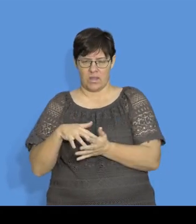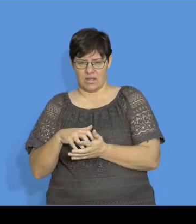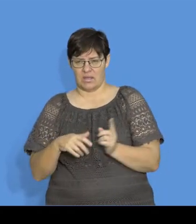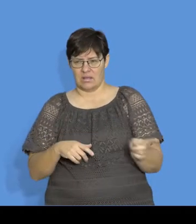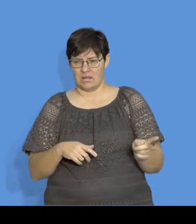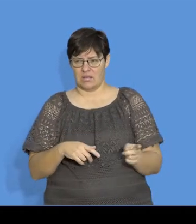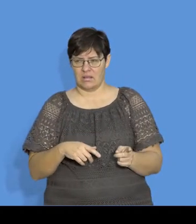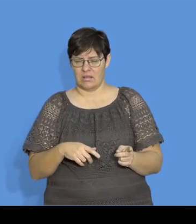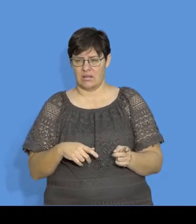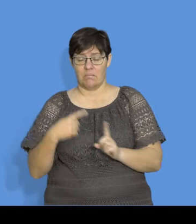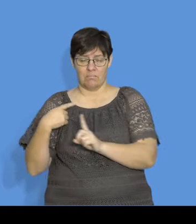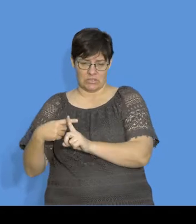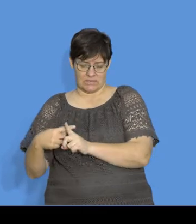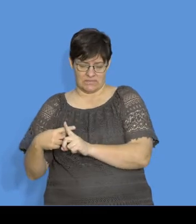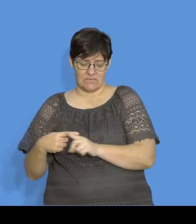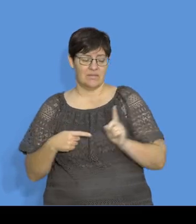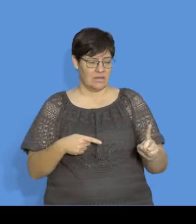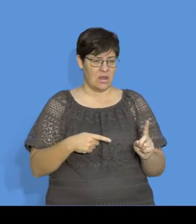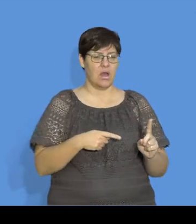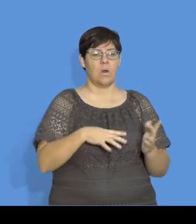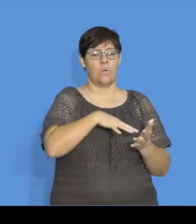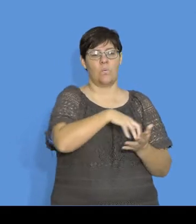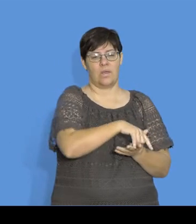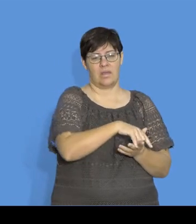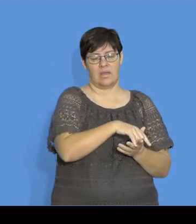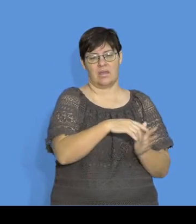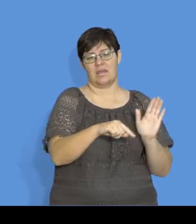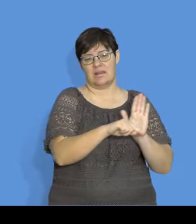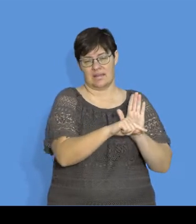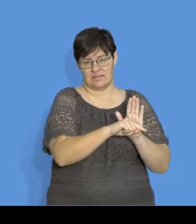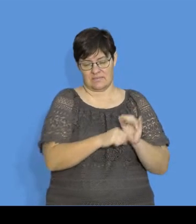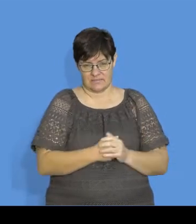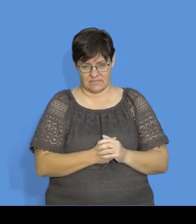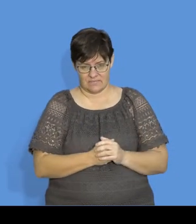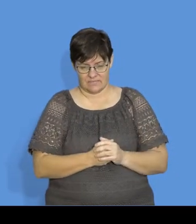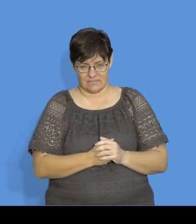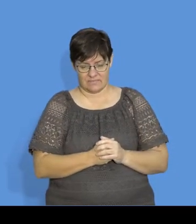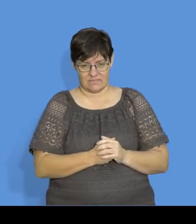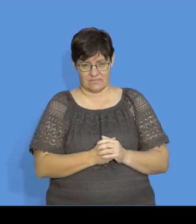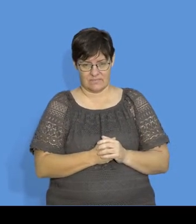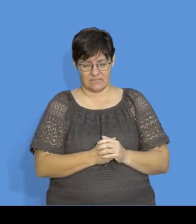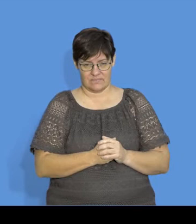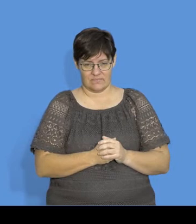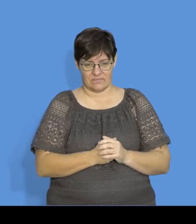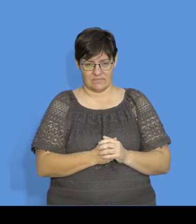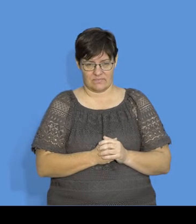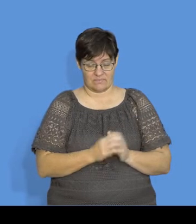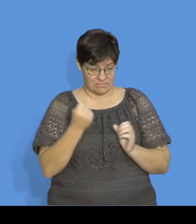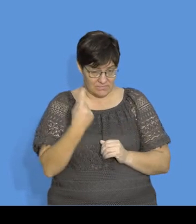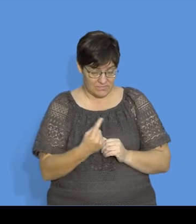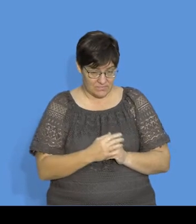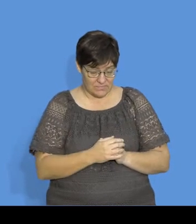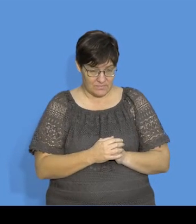weak, okay? And this is a weak positive, and this will be weak negative correlation,